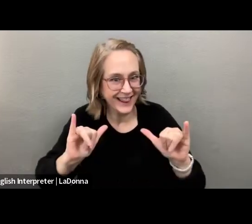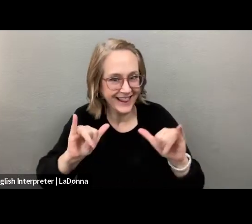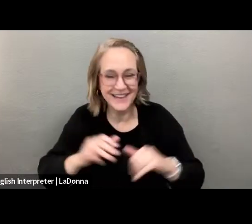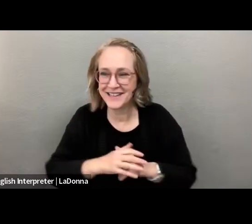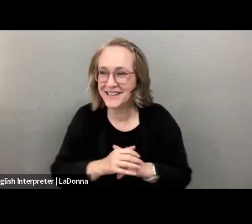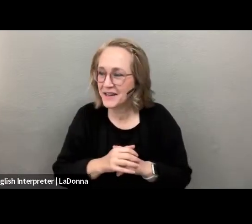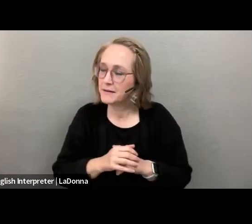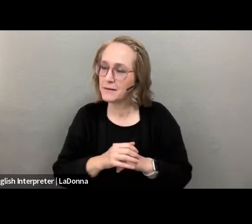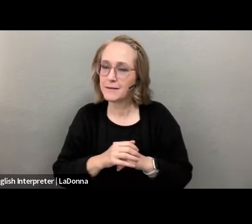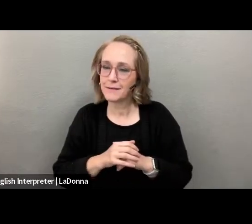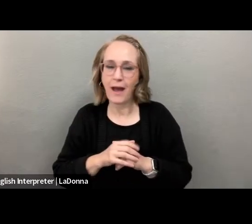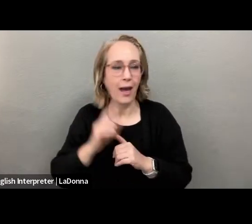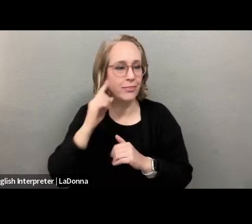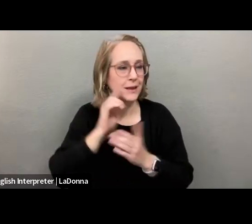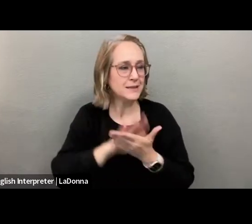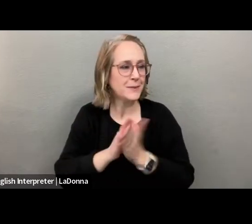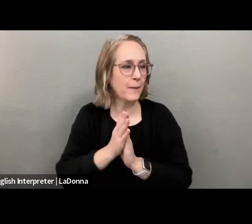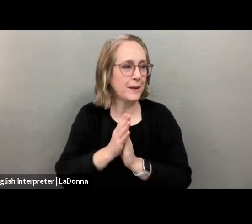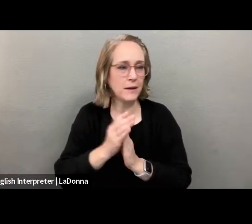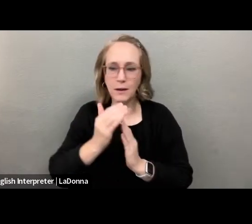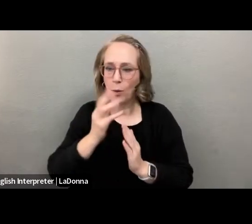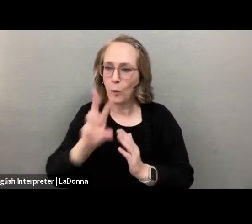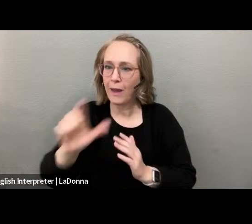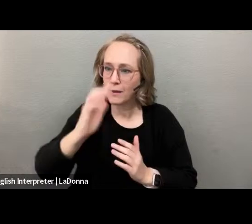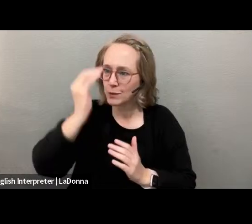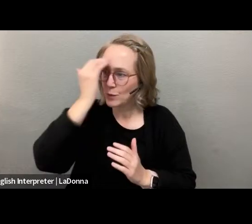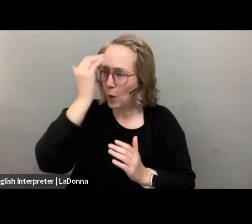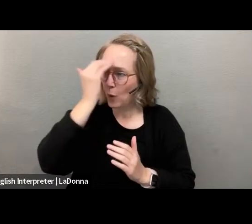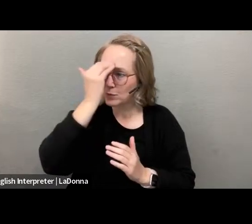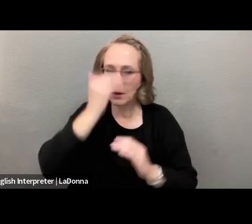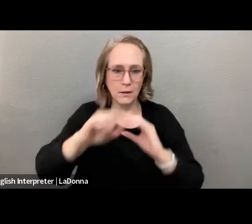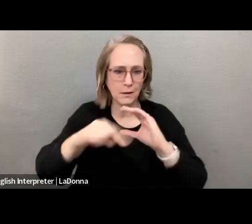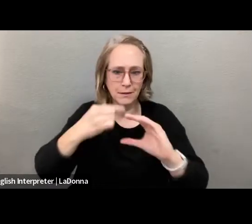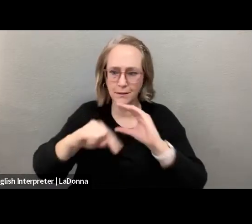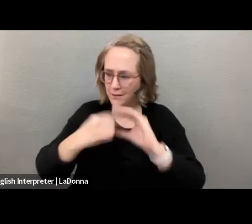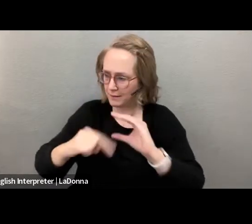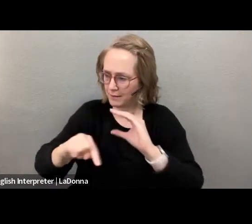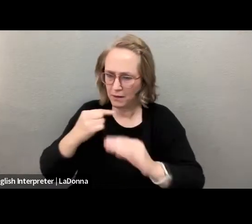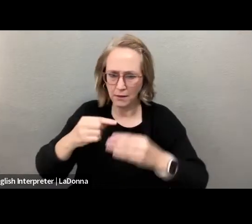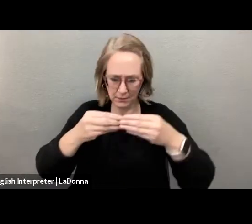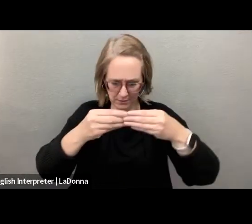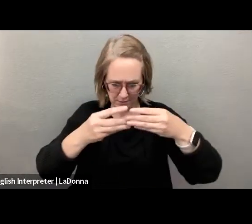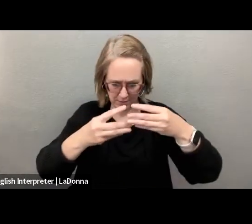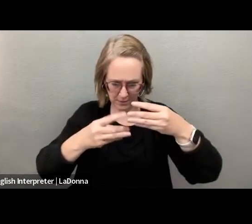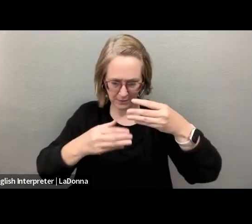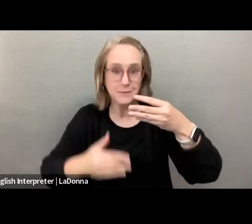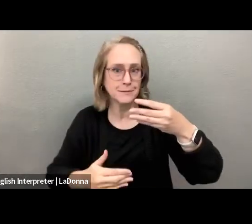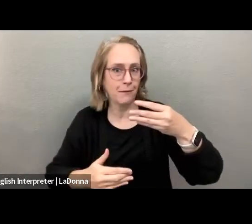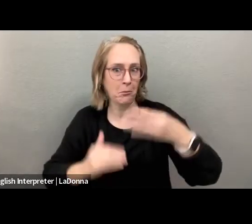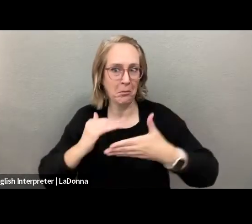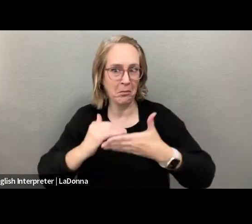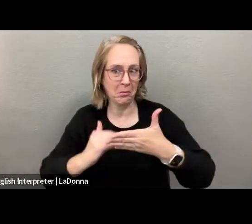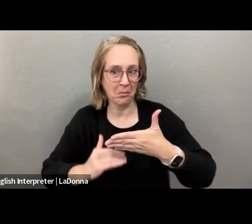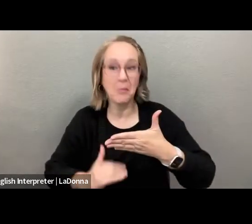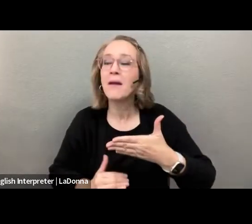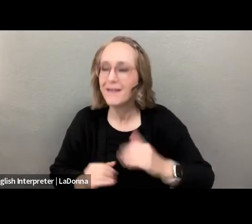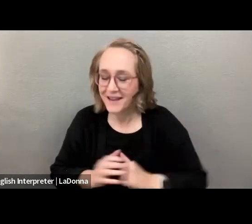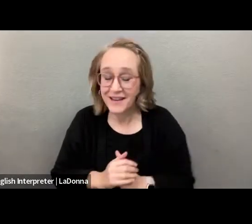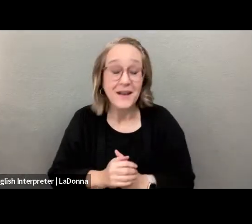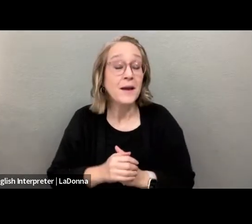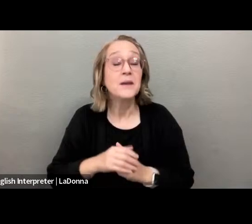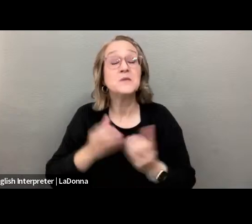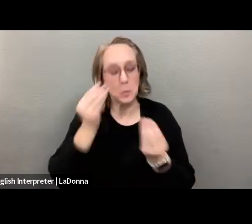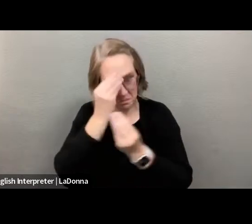very popular and well-known, and people are emailing me, and the list is growing. We've referred